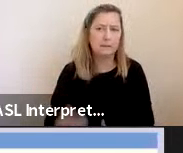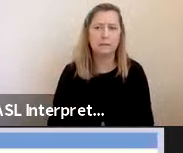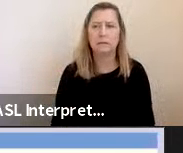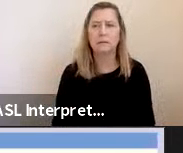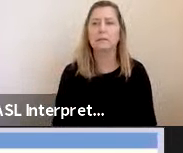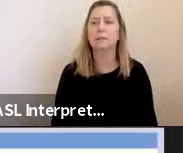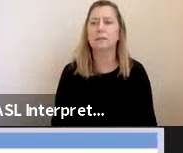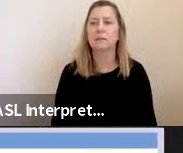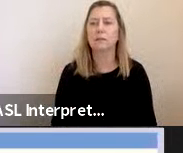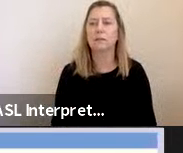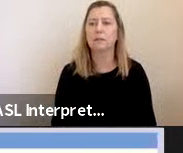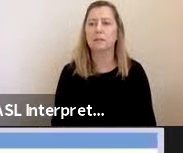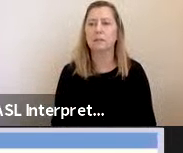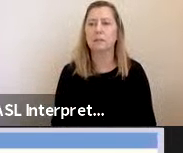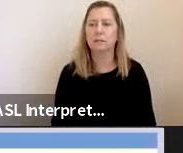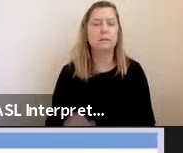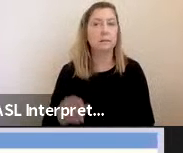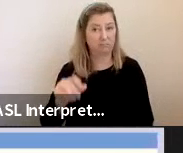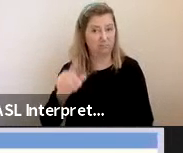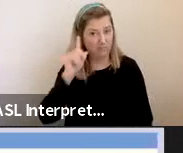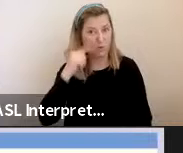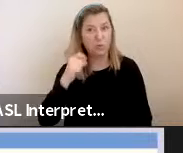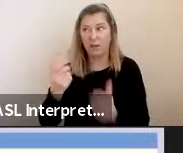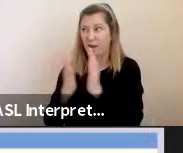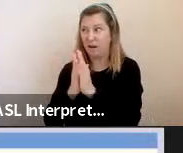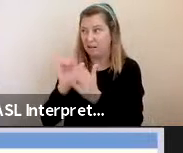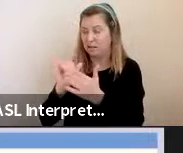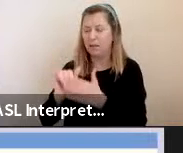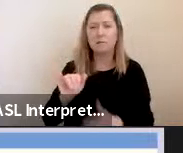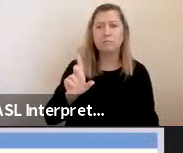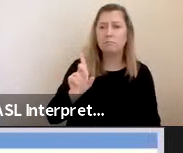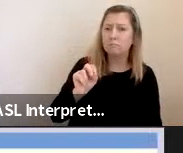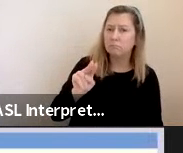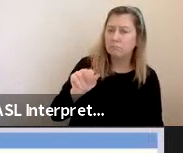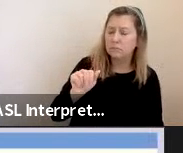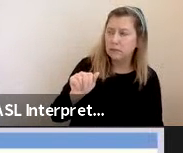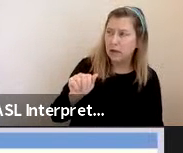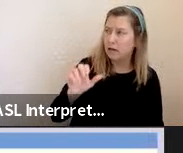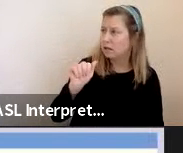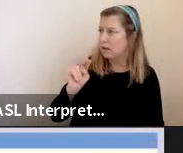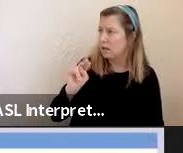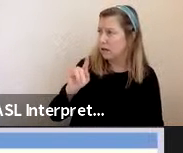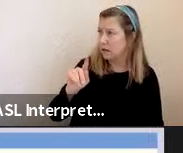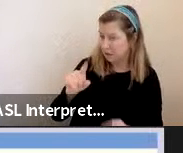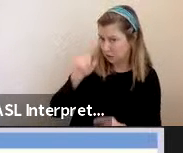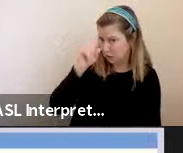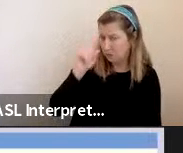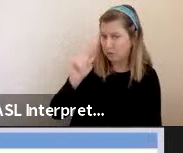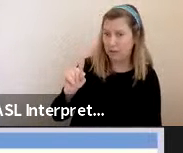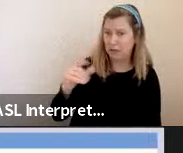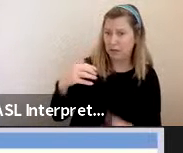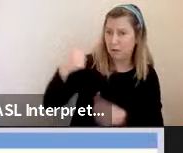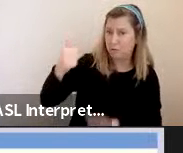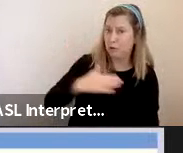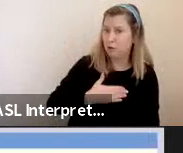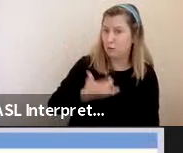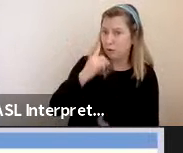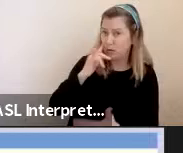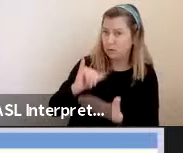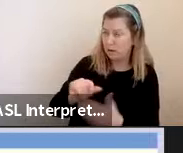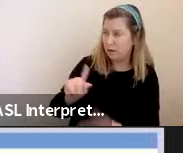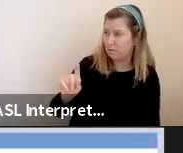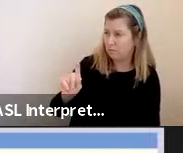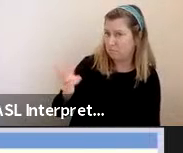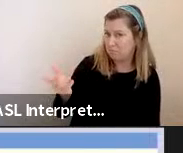I think that could be requested. Donna and Anita, do you think that would be something the commissioner would be willing to do?